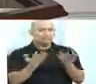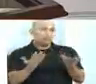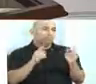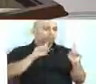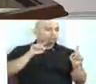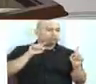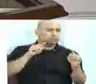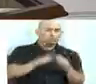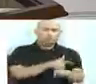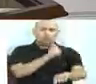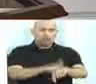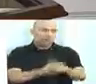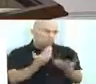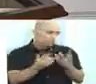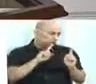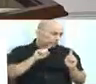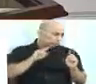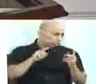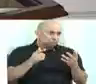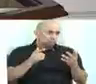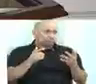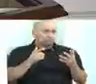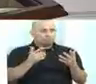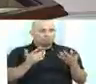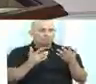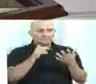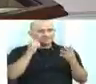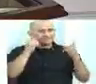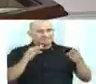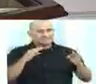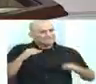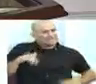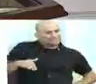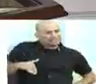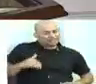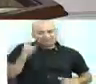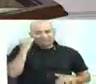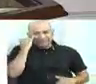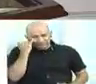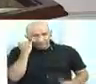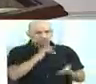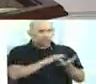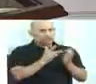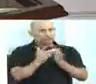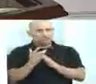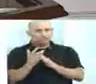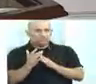time. And you haven't decided if Jesus